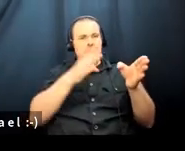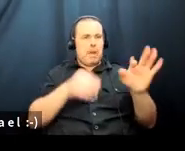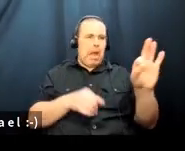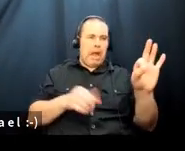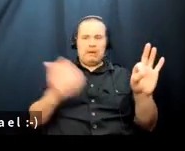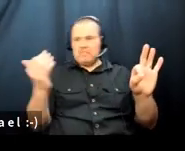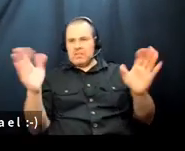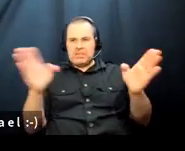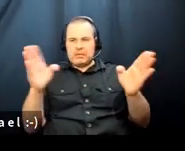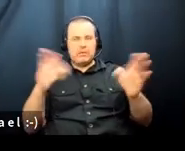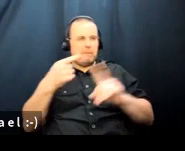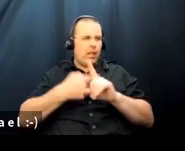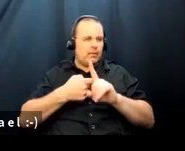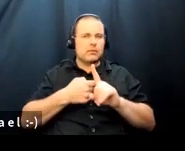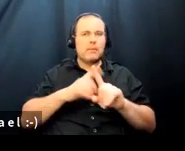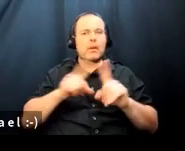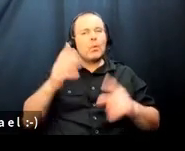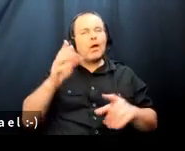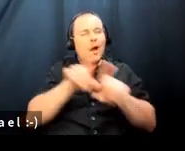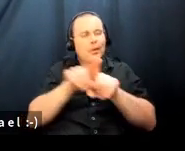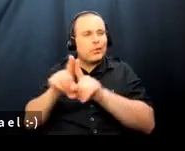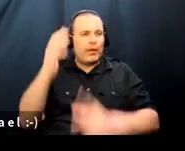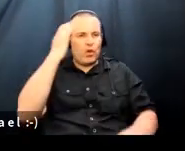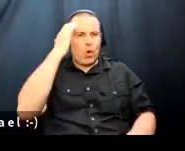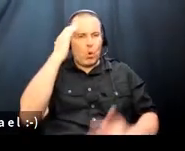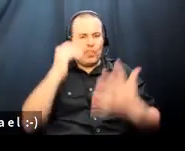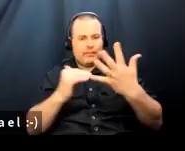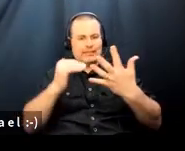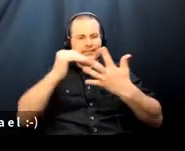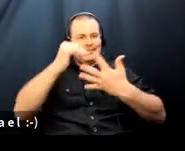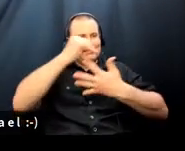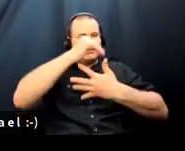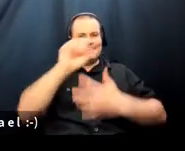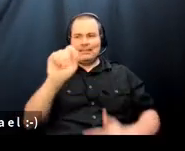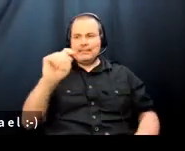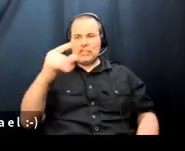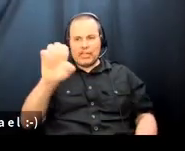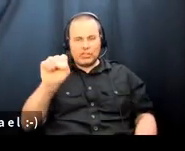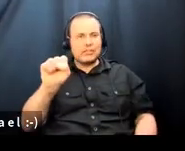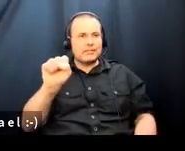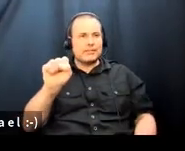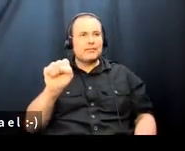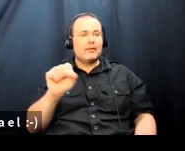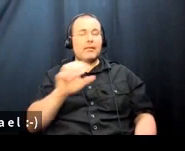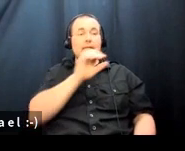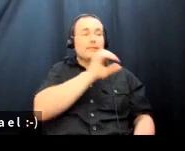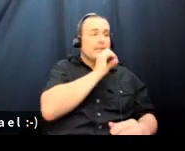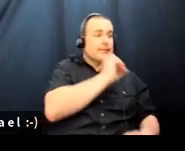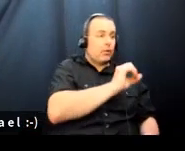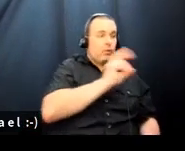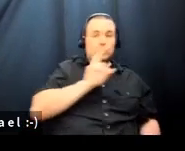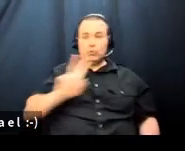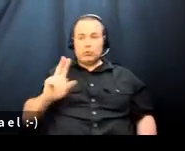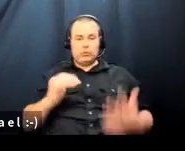are stages of development. There's the infant, the 0 to 2-year-old. There's